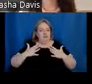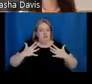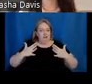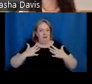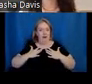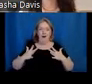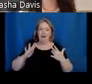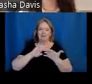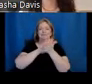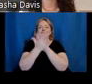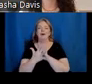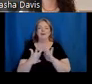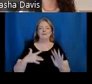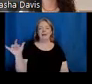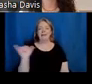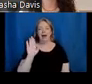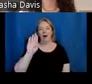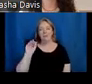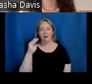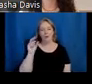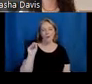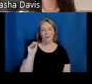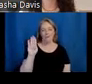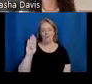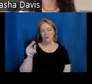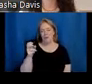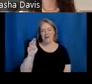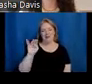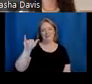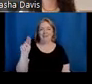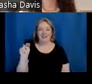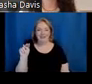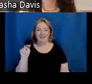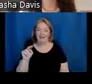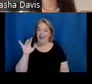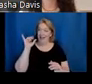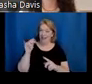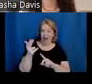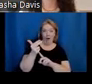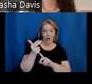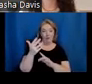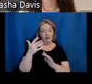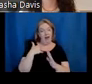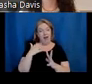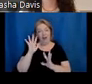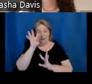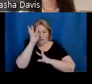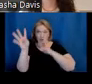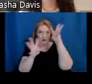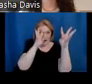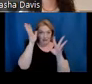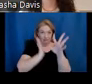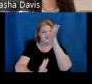bohemian. If these walls could talk, they would tell stories of creativity going back more than 100 years. They